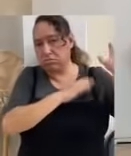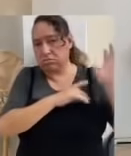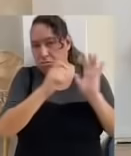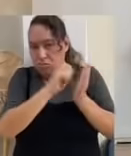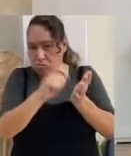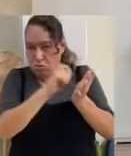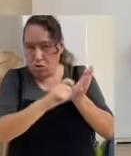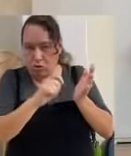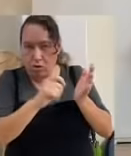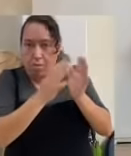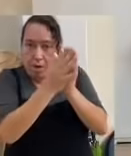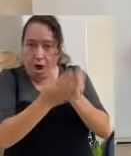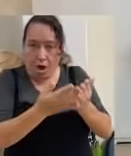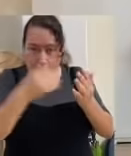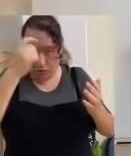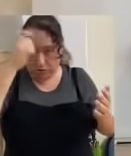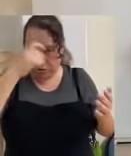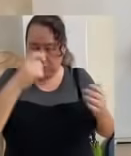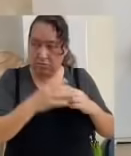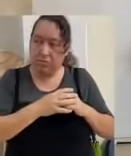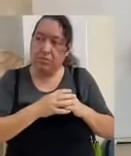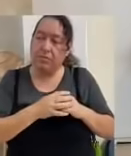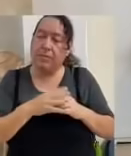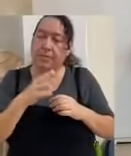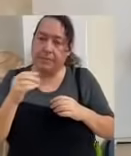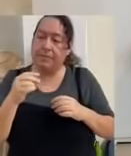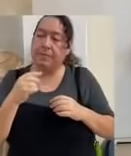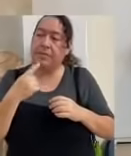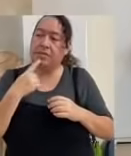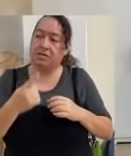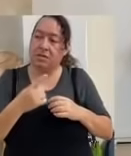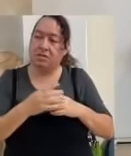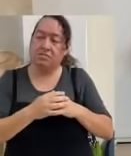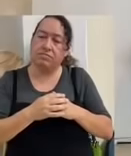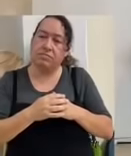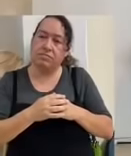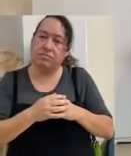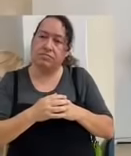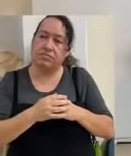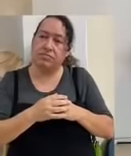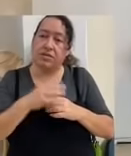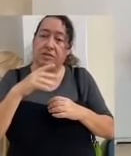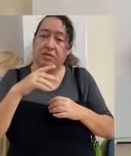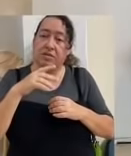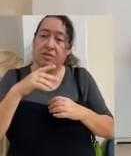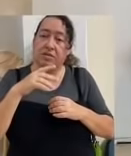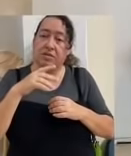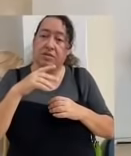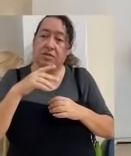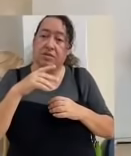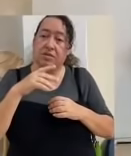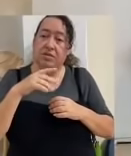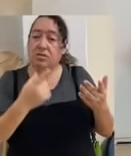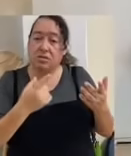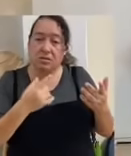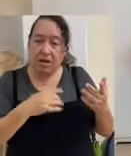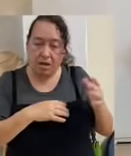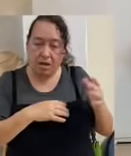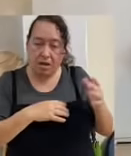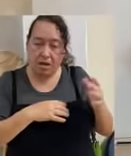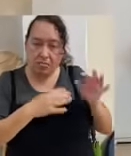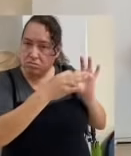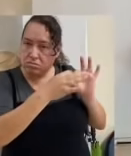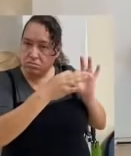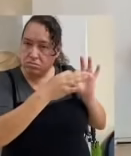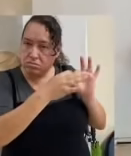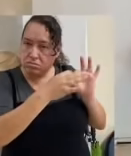And I say, and then the psalm says, you know, the psalm says, Lord, let me know the shortness of